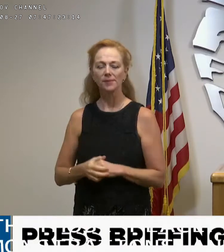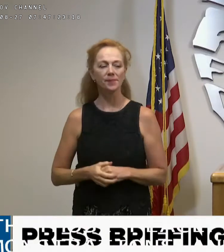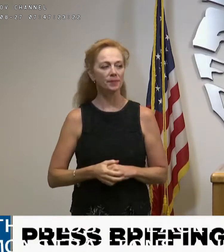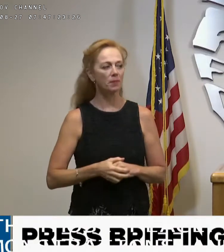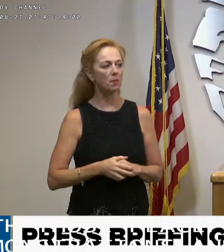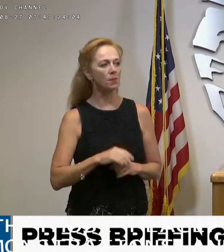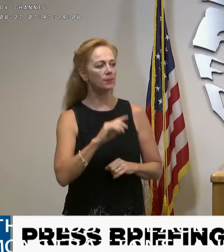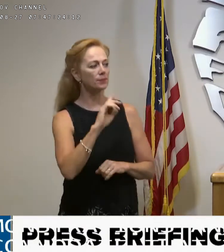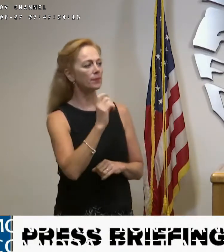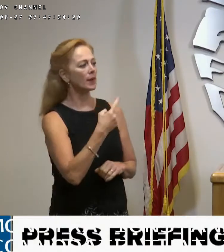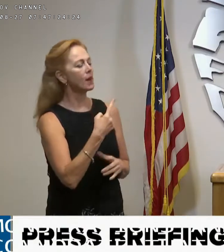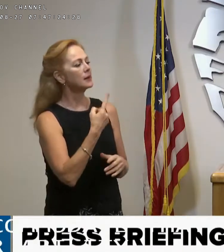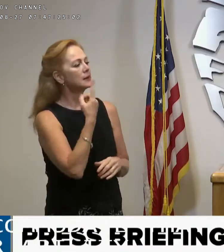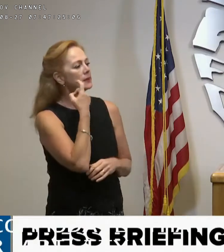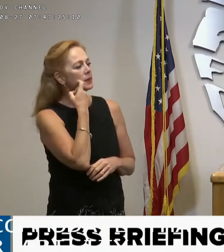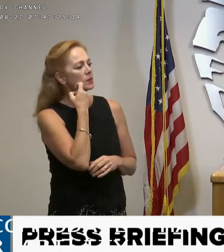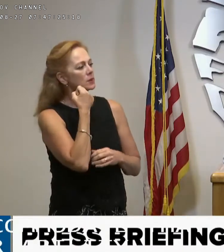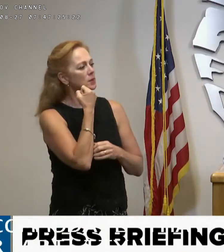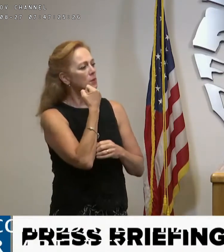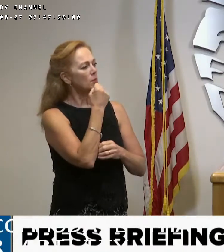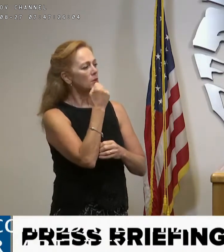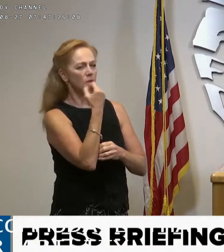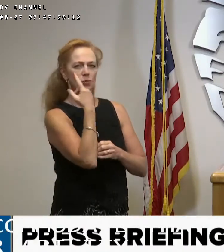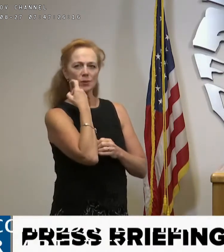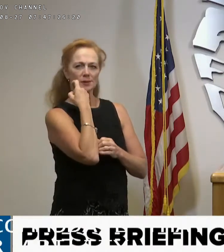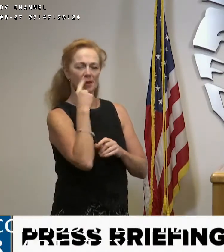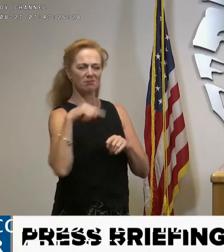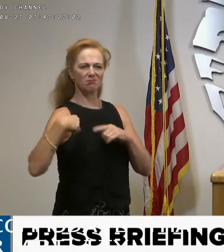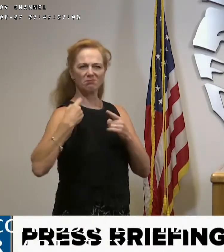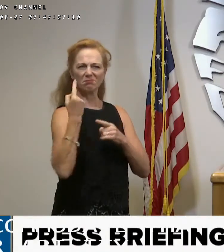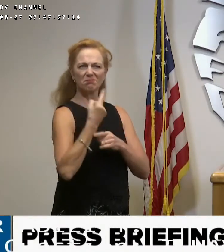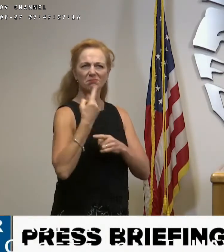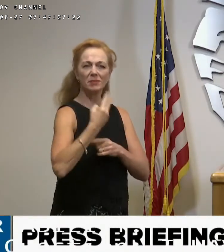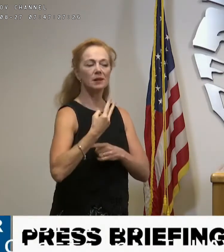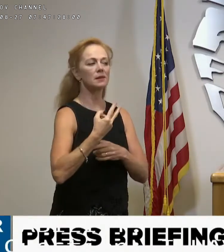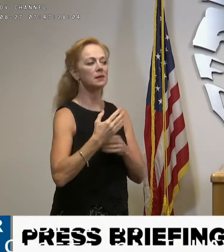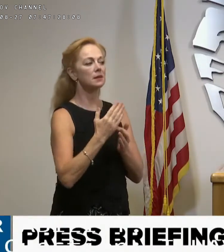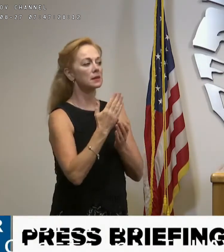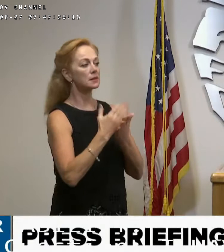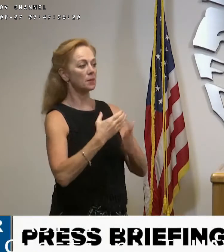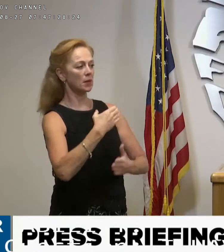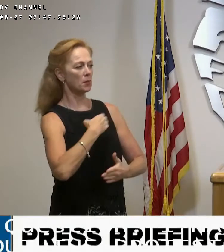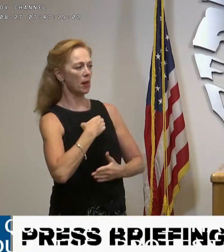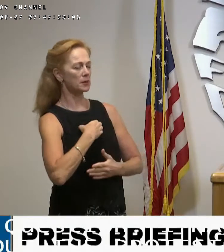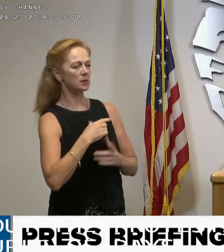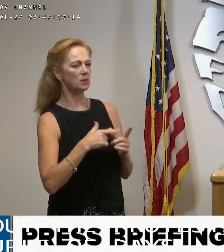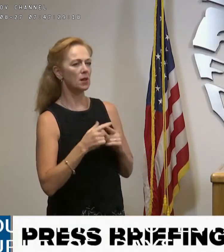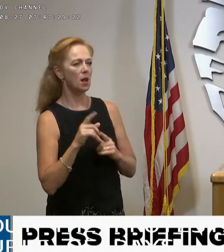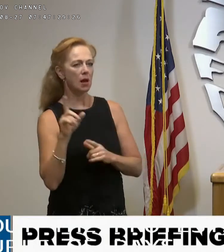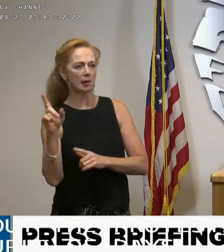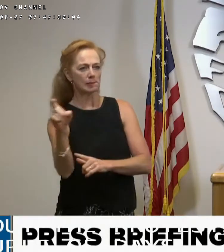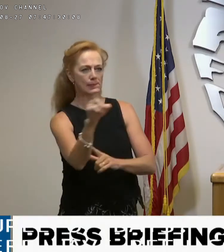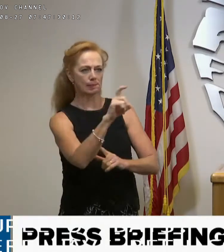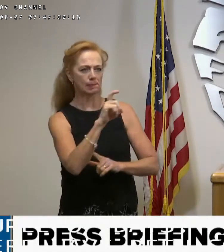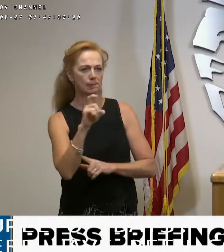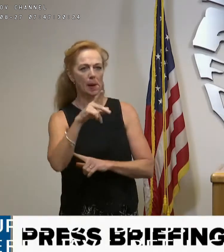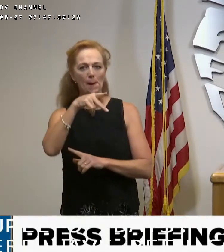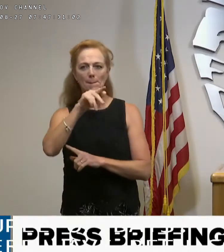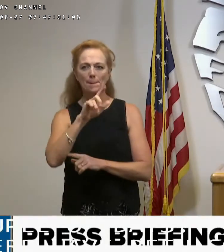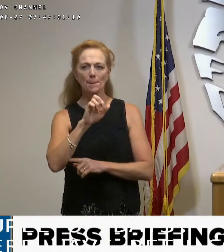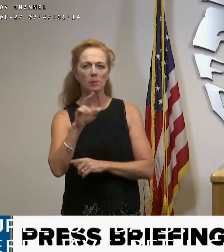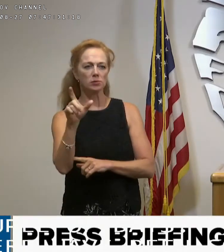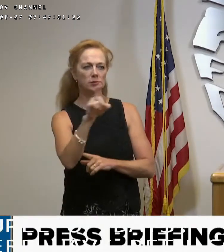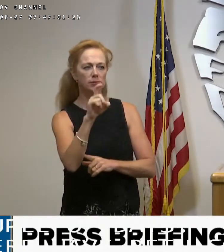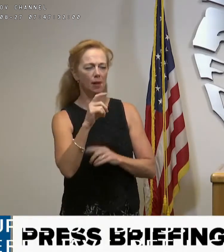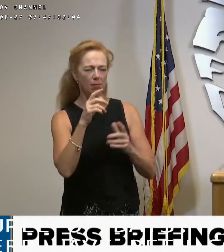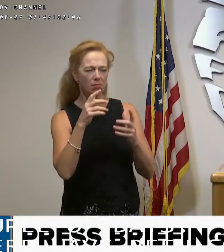I have a question about some of the more recent protests in the last couple of days. Yes. There have been some complaints that the use of pepper spray was overzealous.